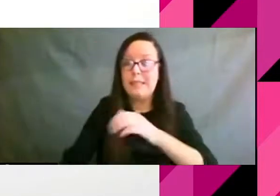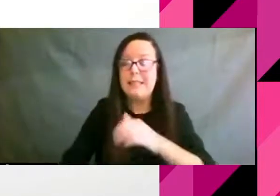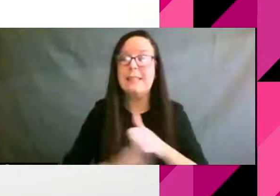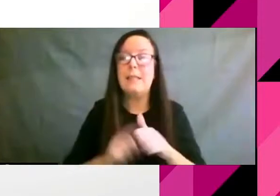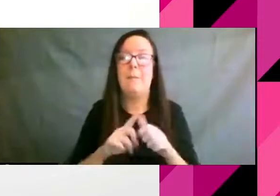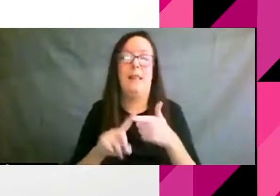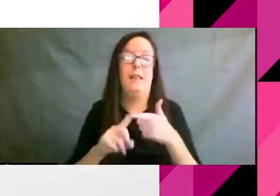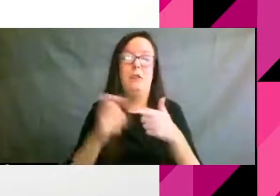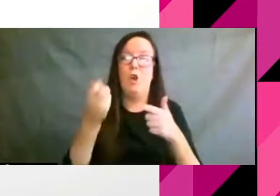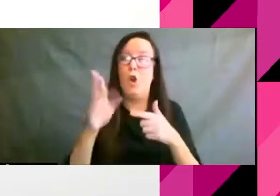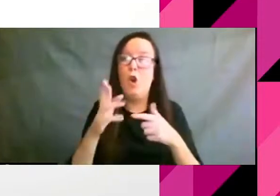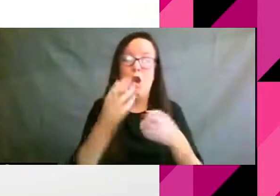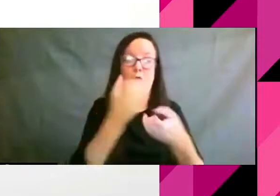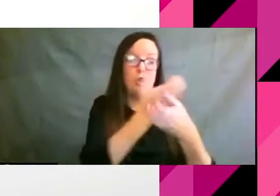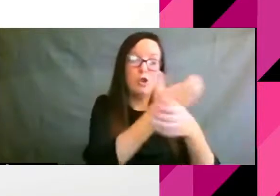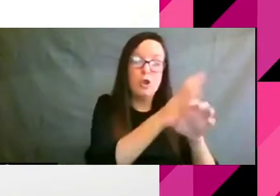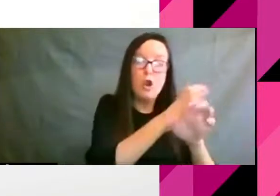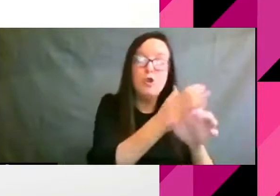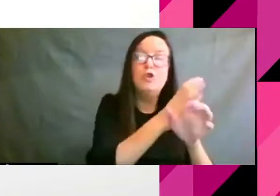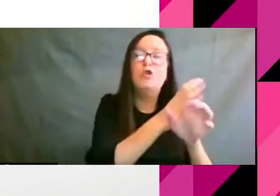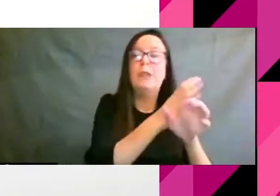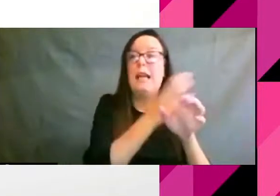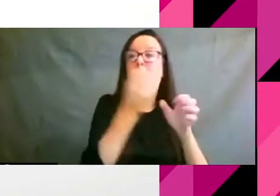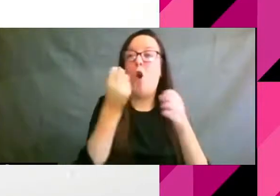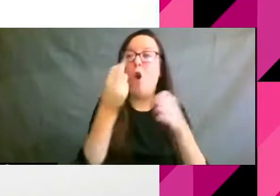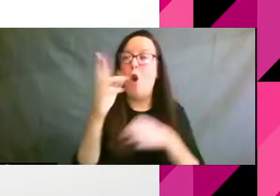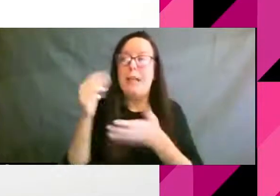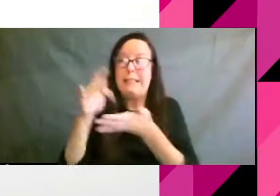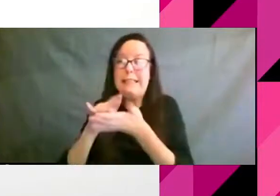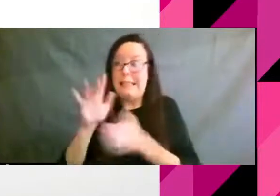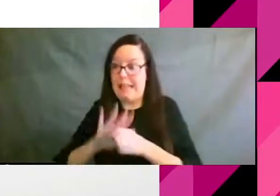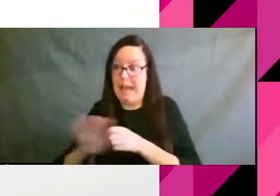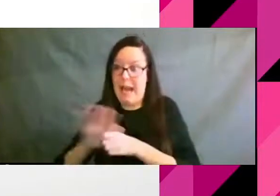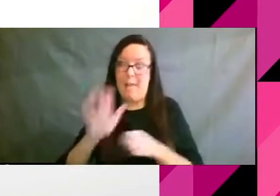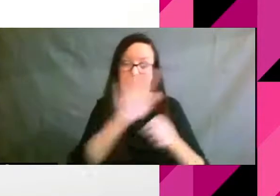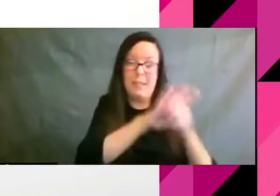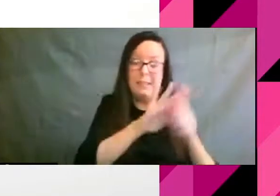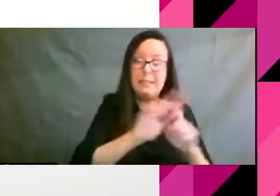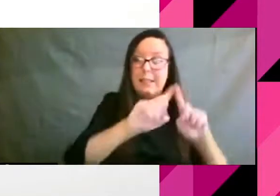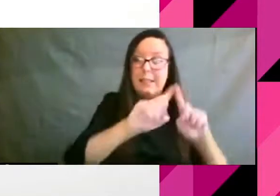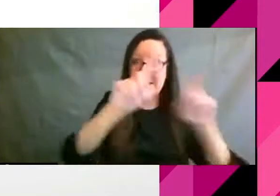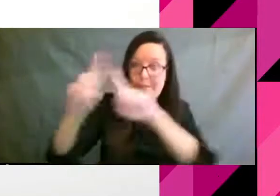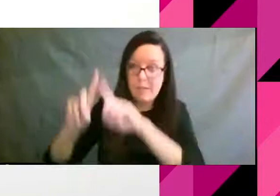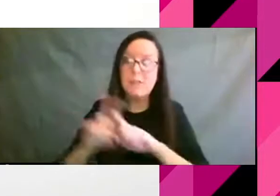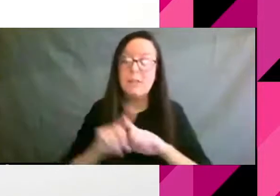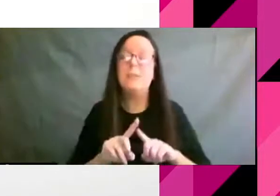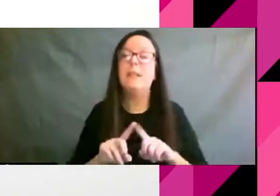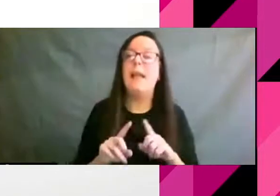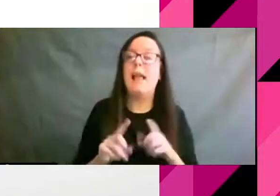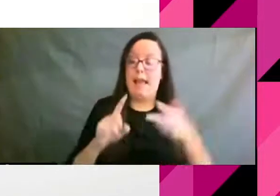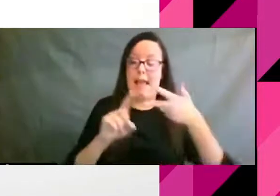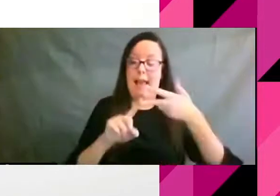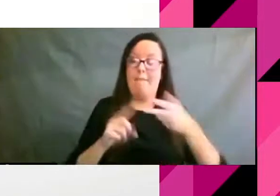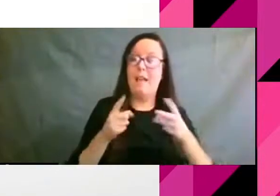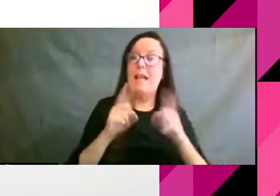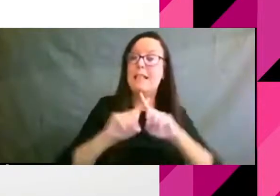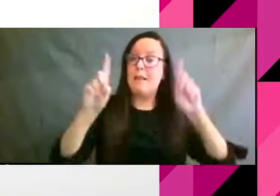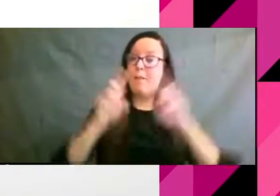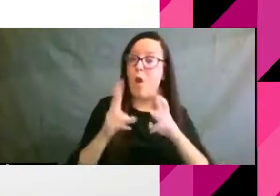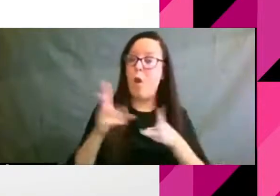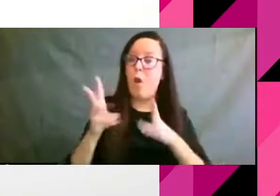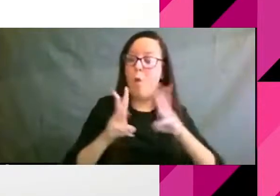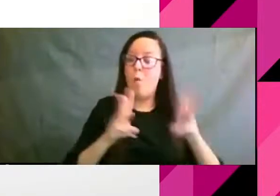regional, rural, and remote areas, collaborative cross-sector workshops on specific topics, and disability